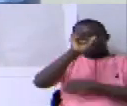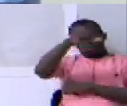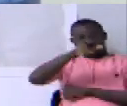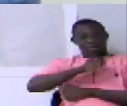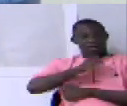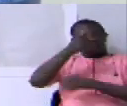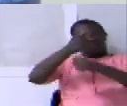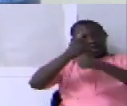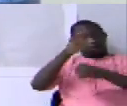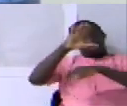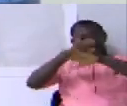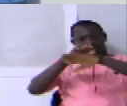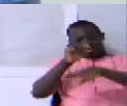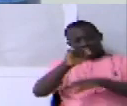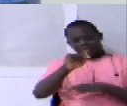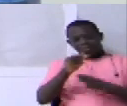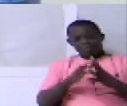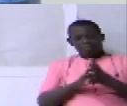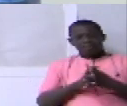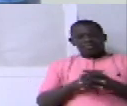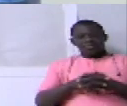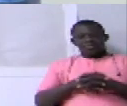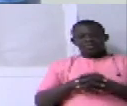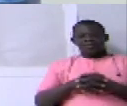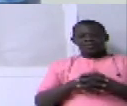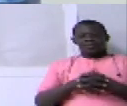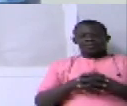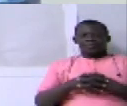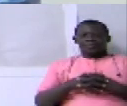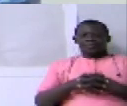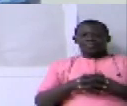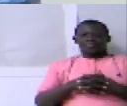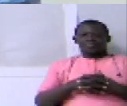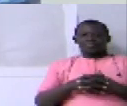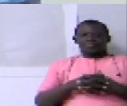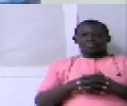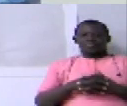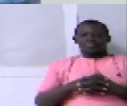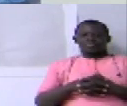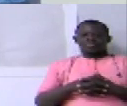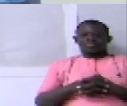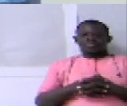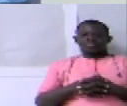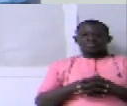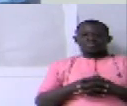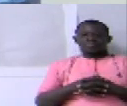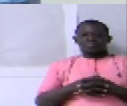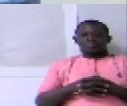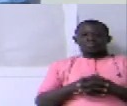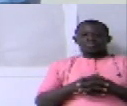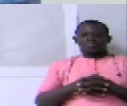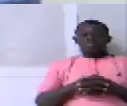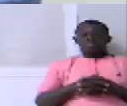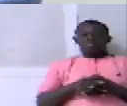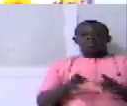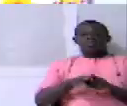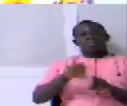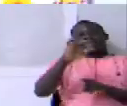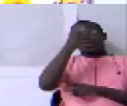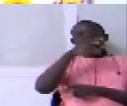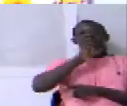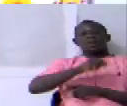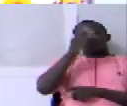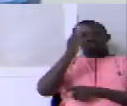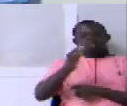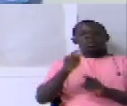woto niajibe atelo moti membe kuolu ye santola tajire yala karola ite ye menke atele muitela kundonkoti. Yes, I understood. Because